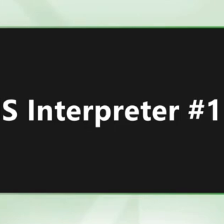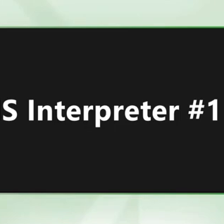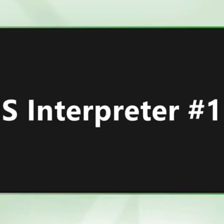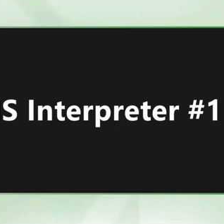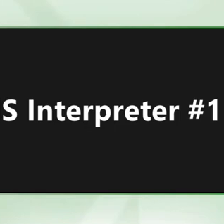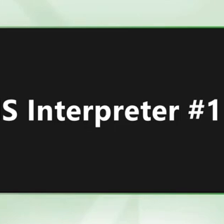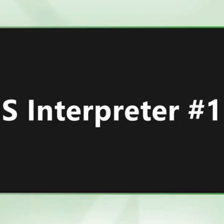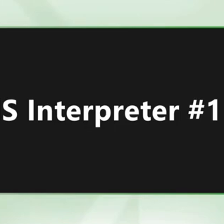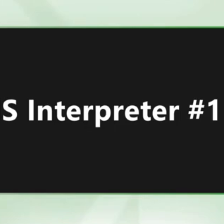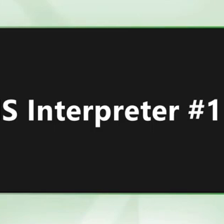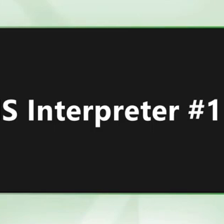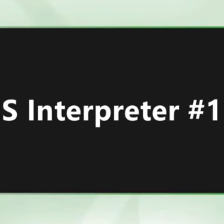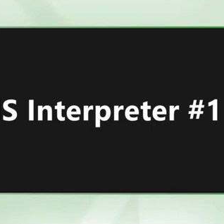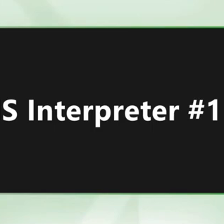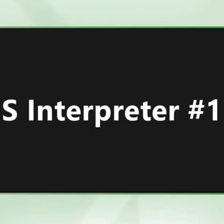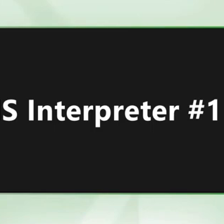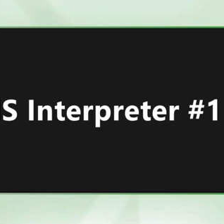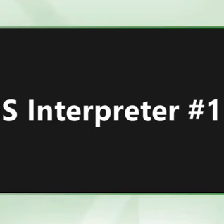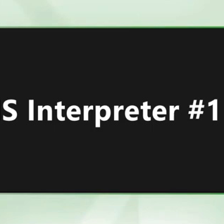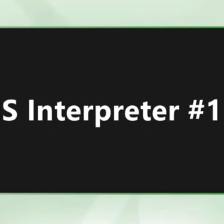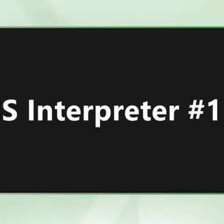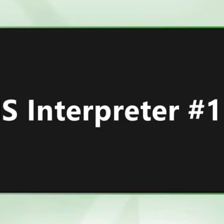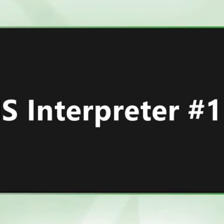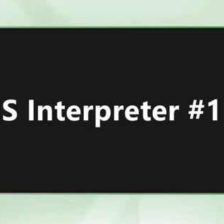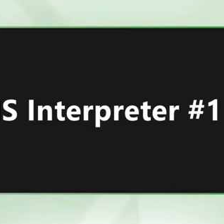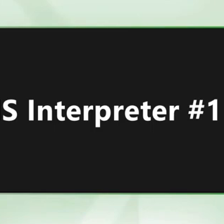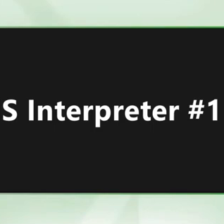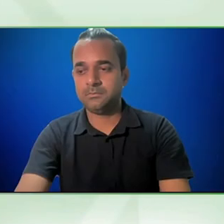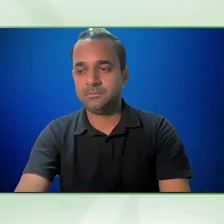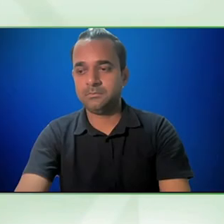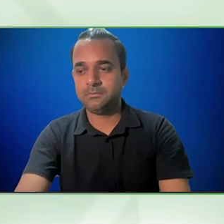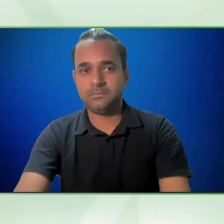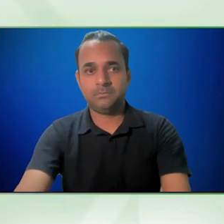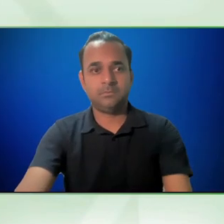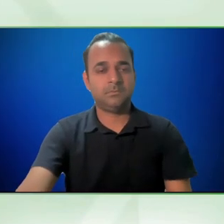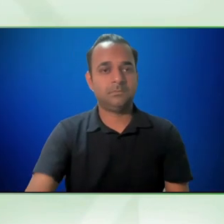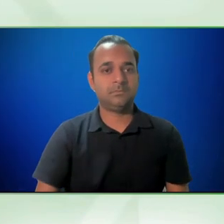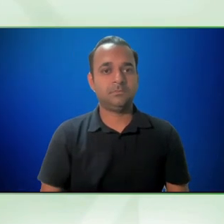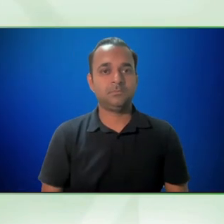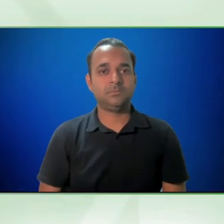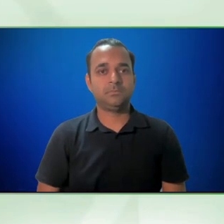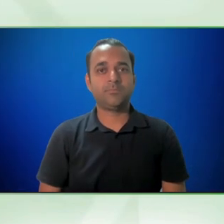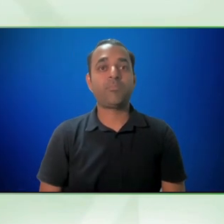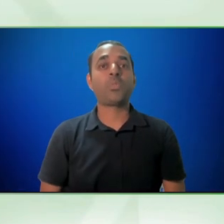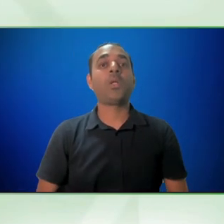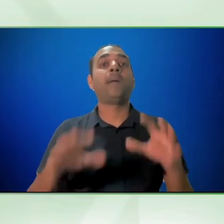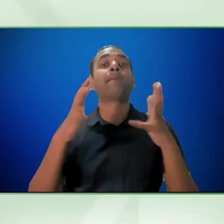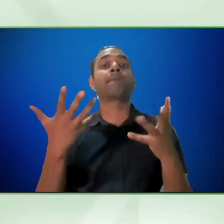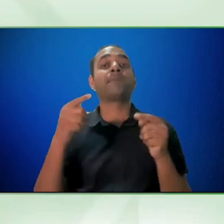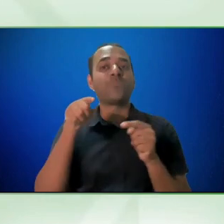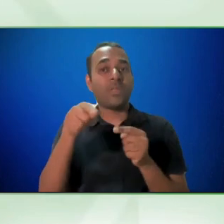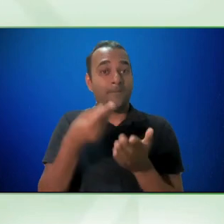with disabled consumers to get their opinions on things. Absolutely. We'll be working with disability charities to help design and build this product